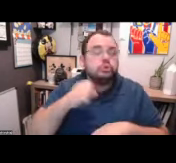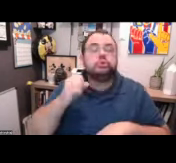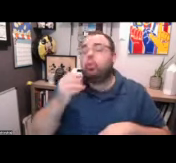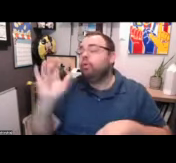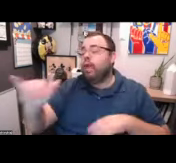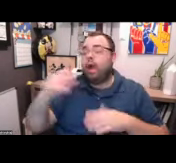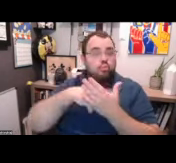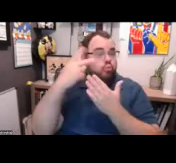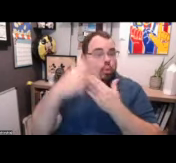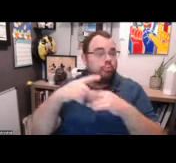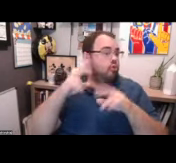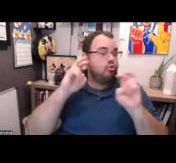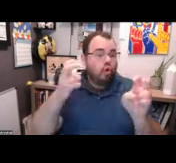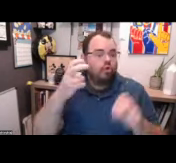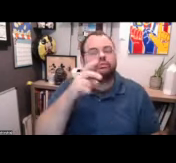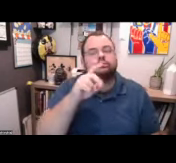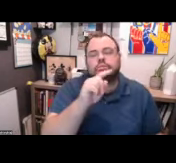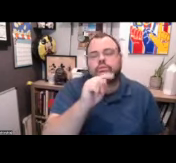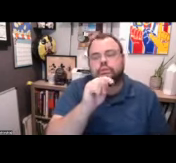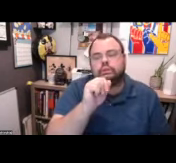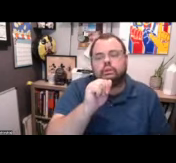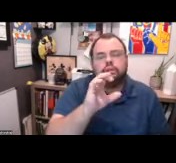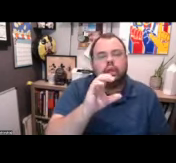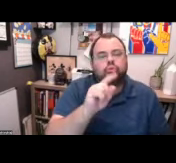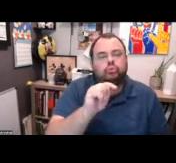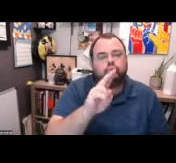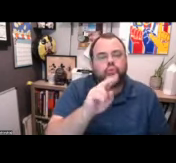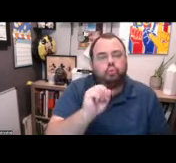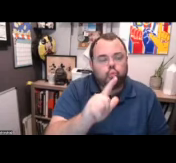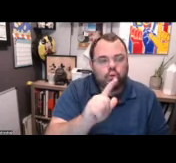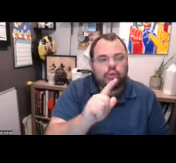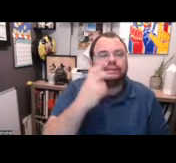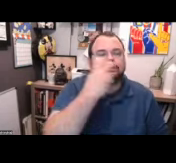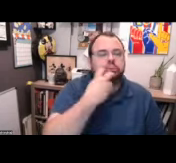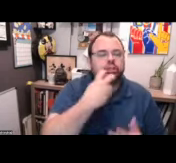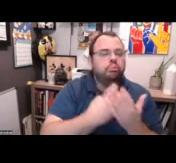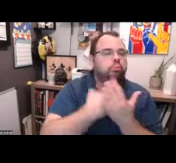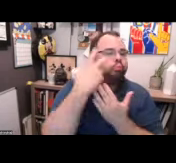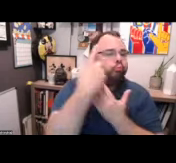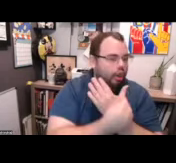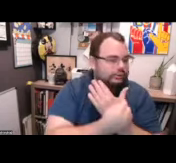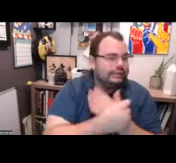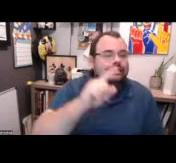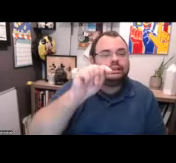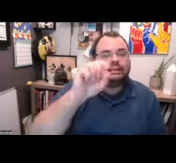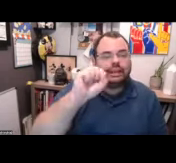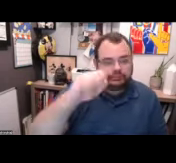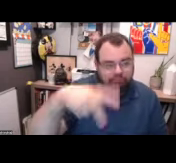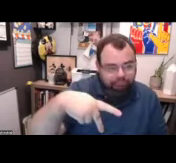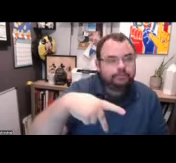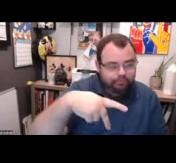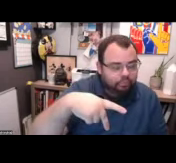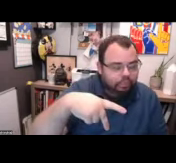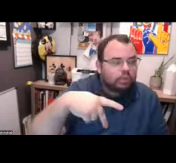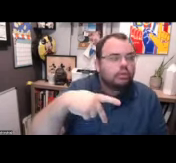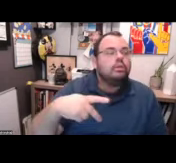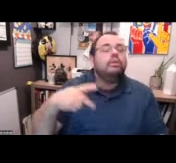they see if they can go to an oral program where they're going to be able to speak and read lips. So here it says textual